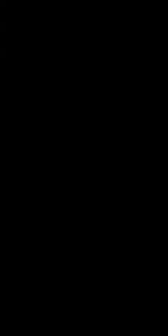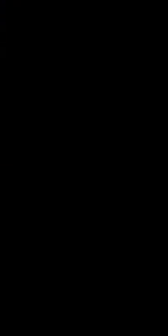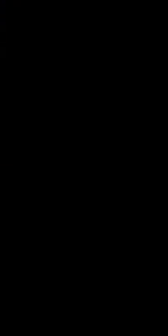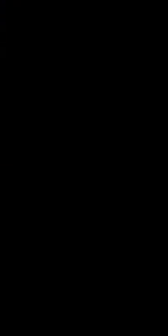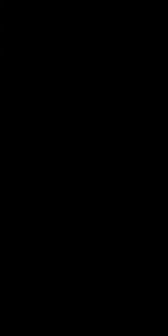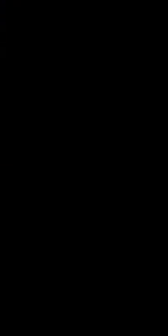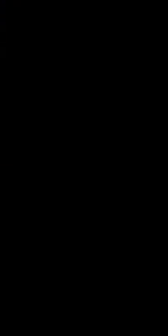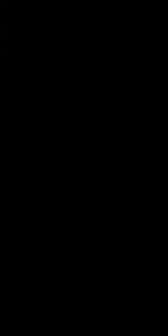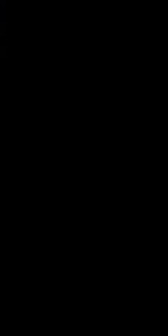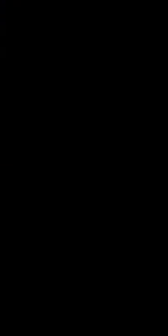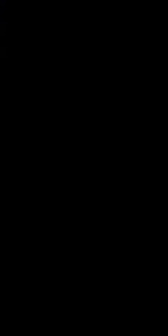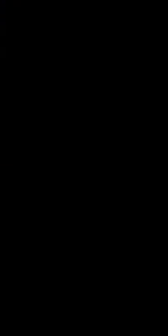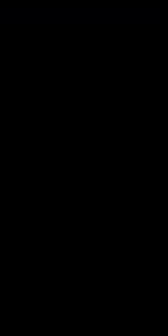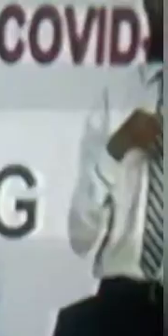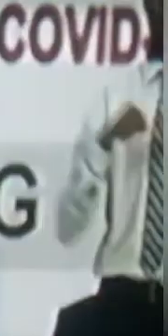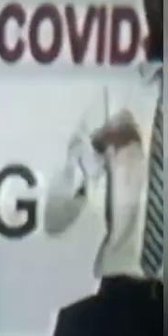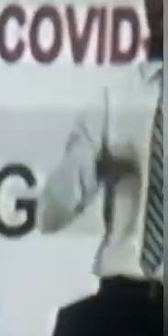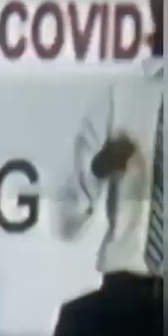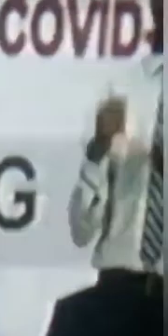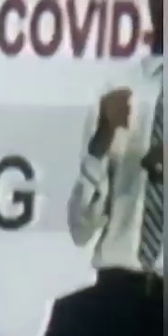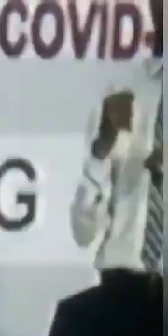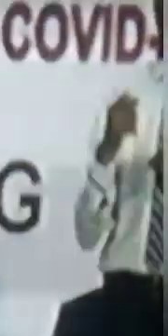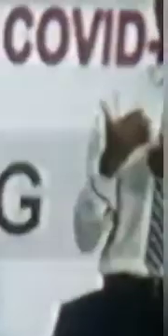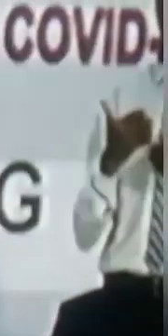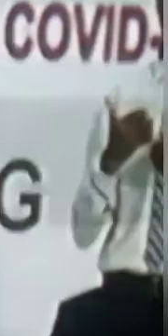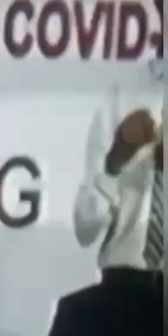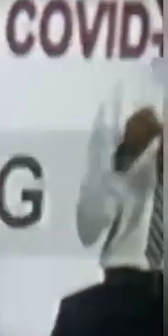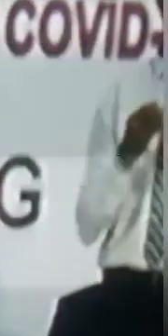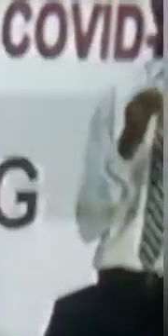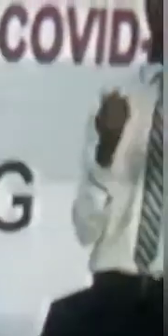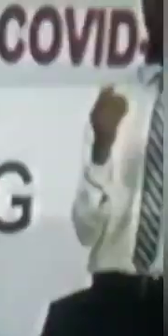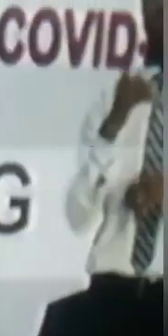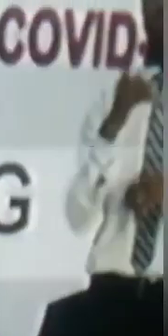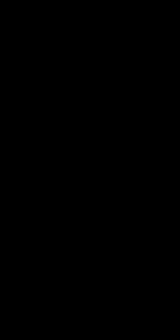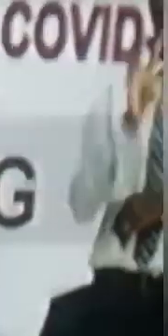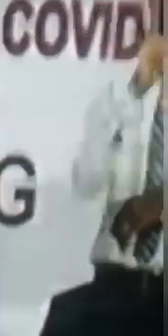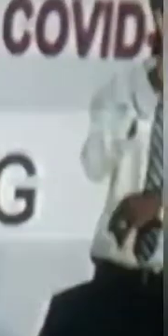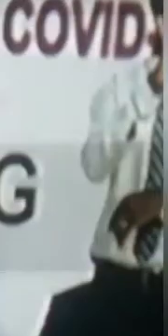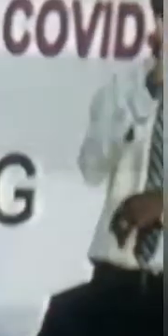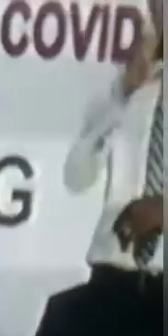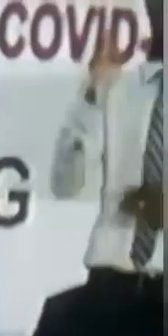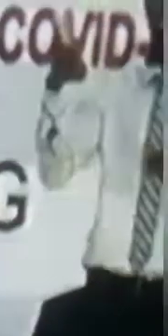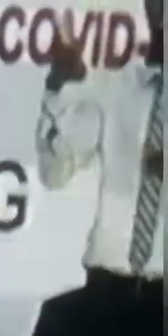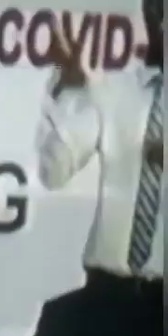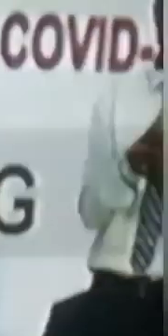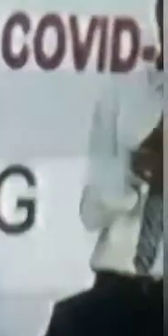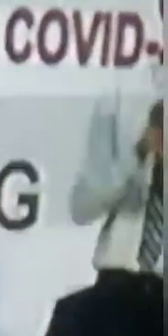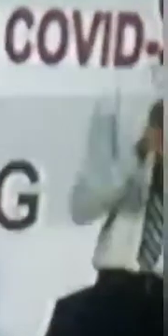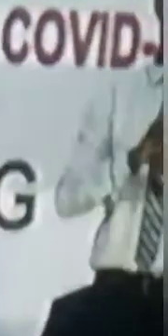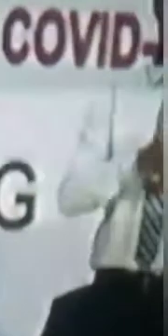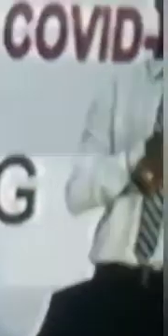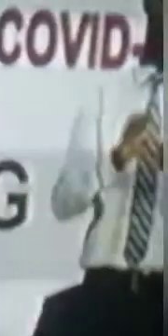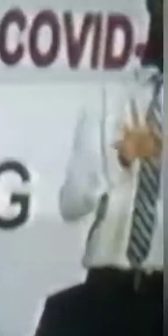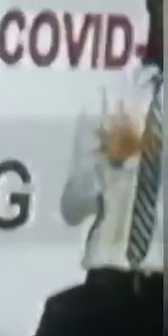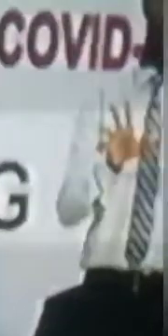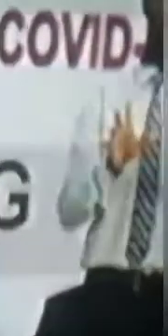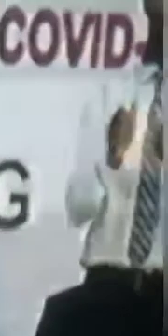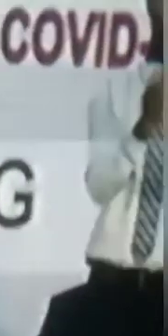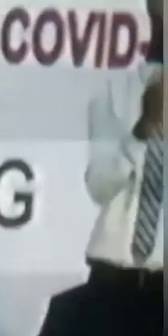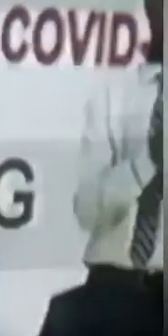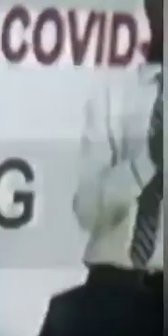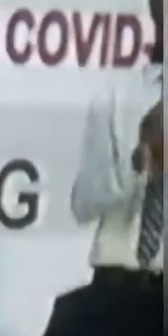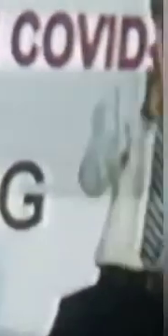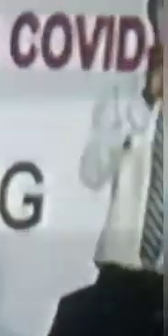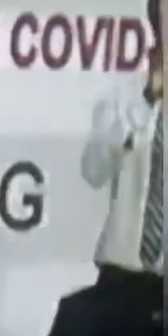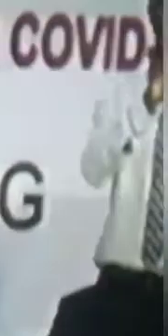Over the weekend, we recorded 42 new cases, bringing to a total of